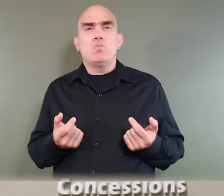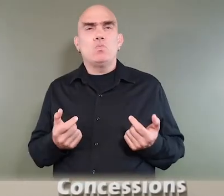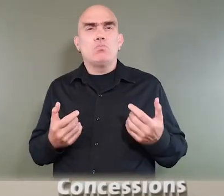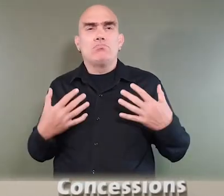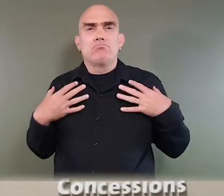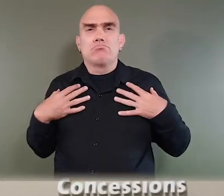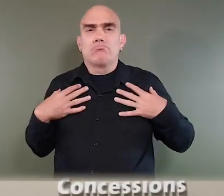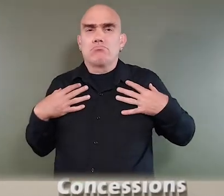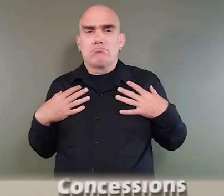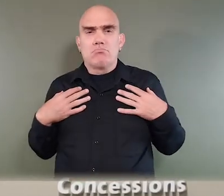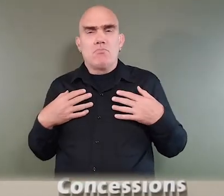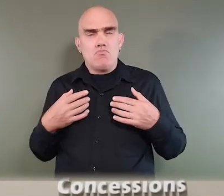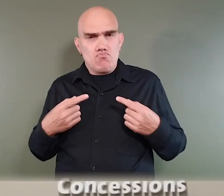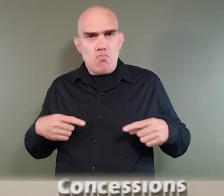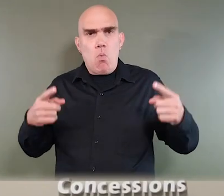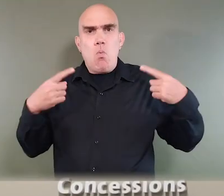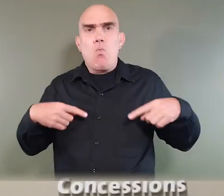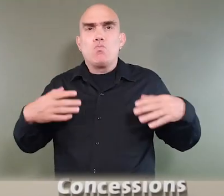Roll the shoulders.